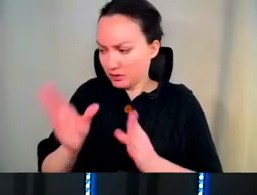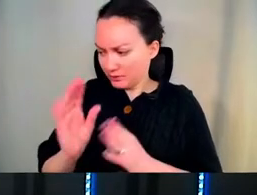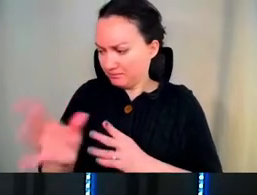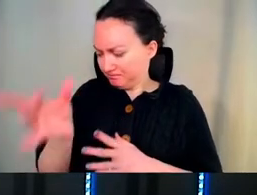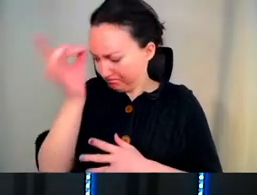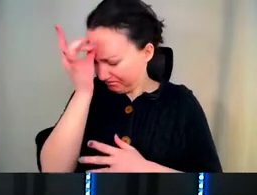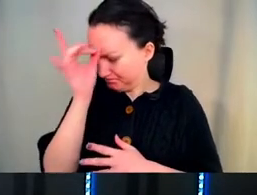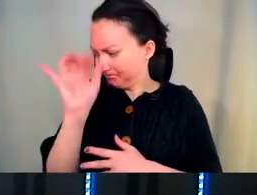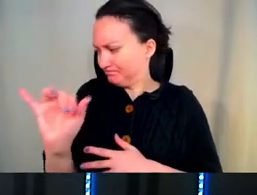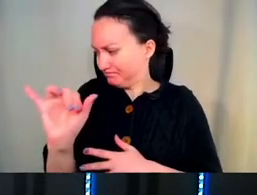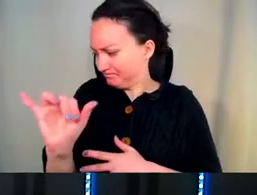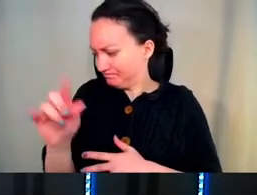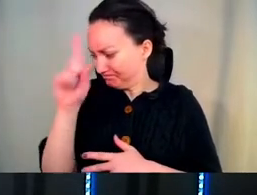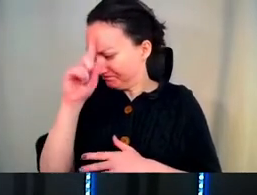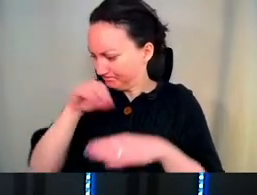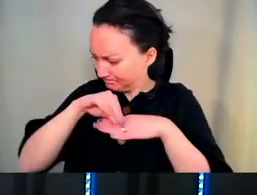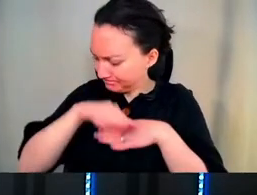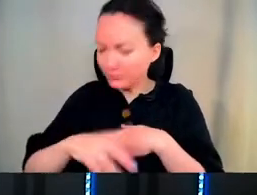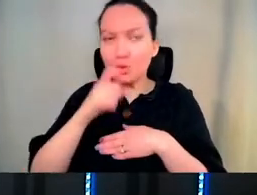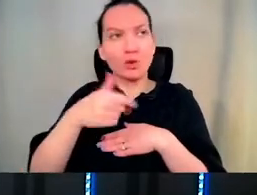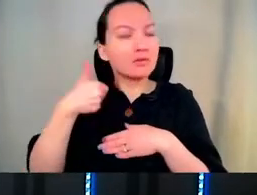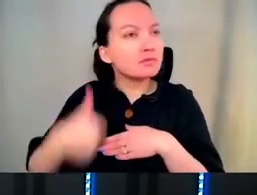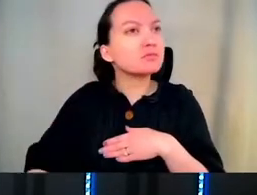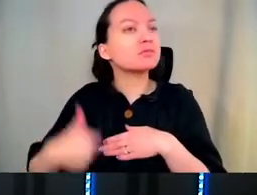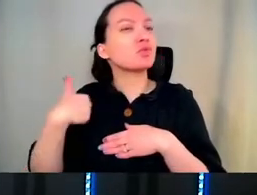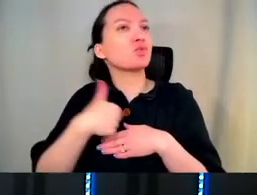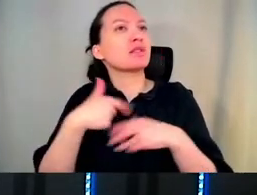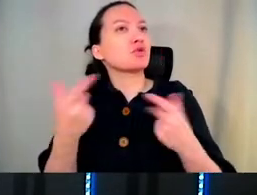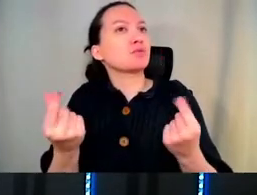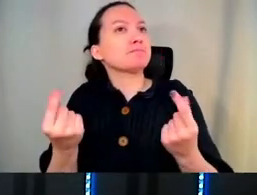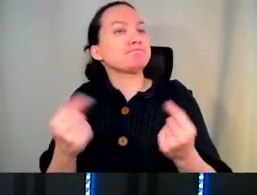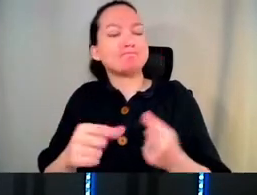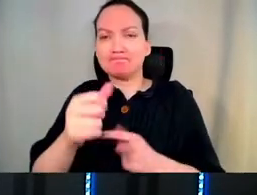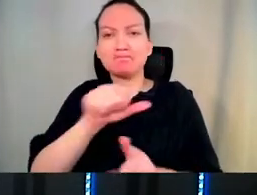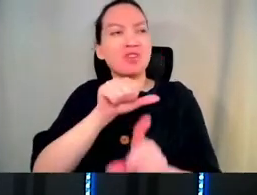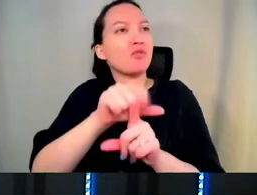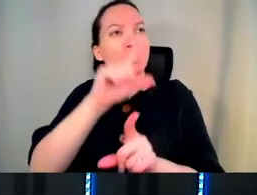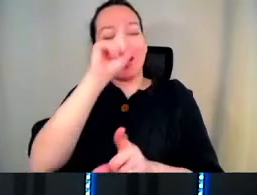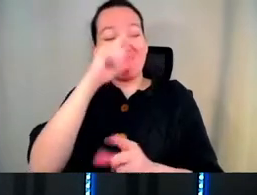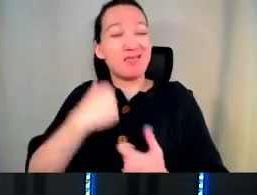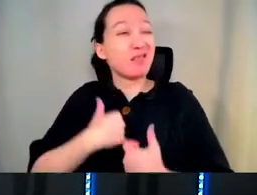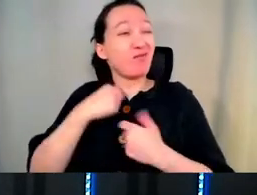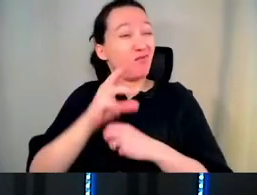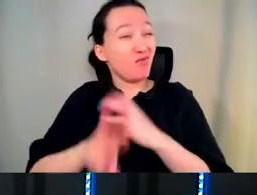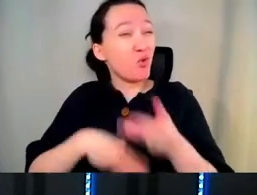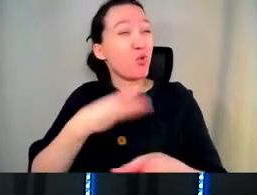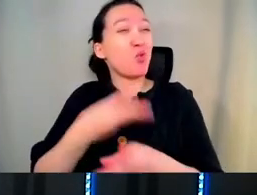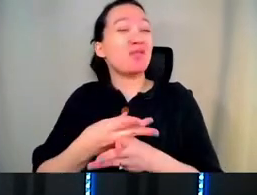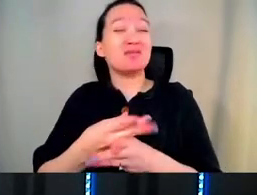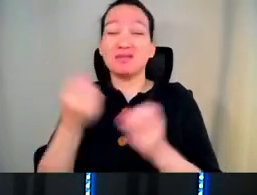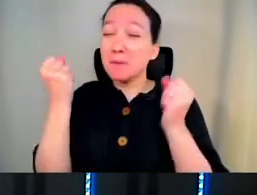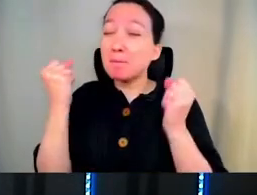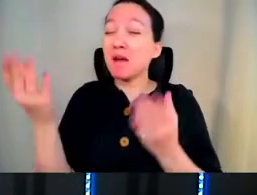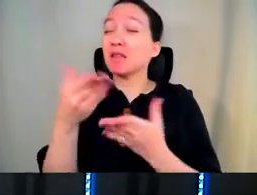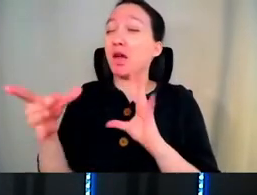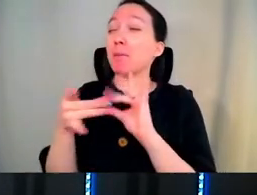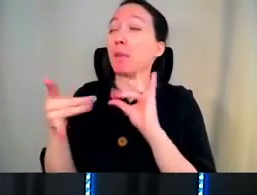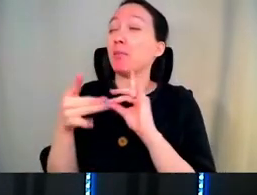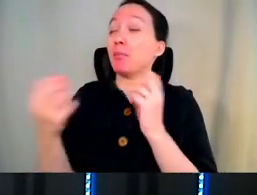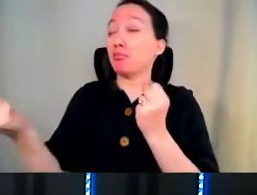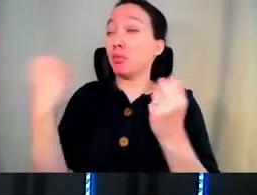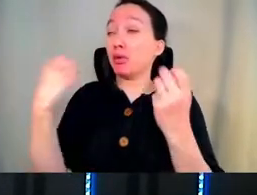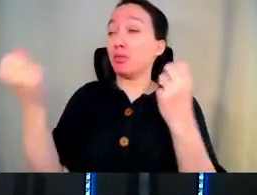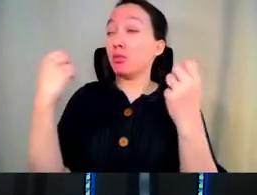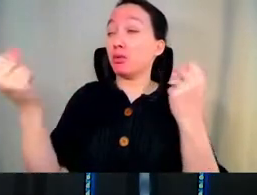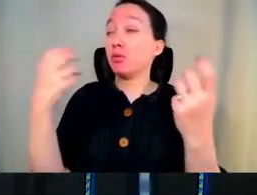into our mind, because those things drive who we are and what we do. And foolish thoughts. We live in a world, a million and one things are being said to us and shown